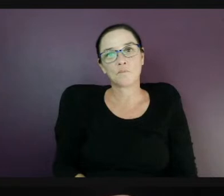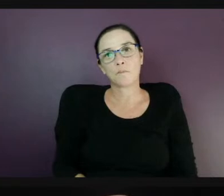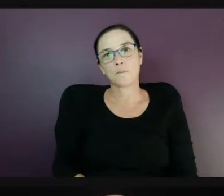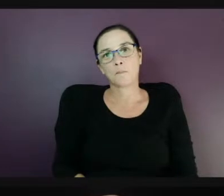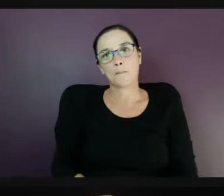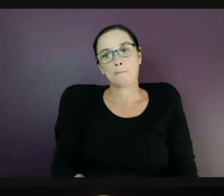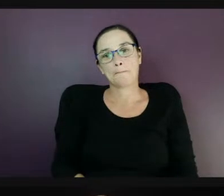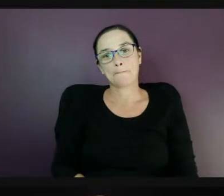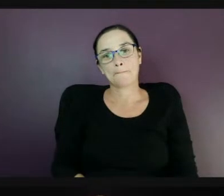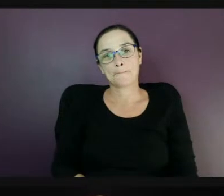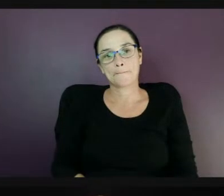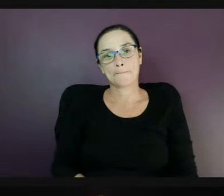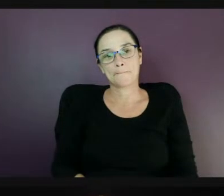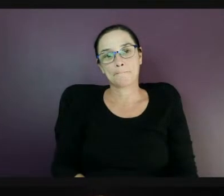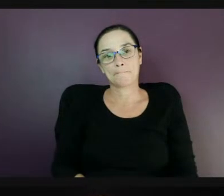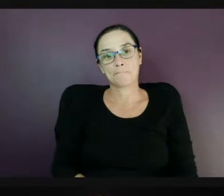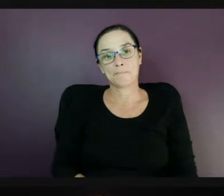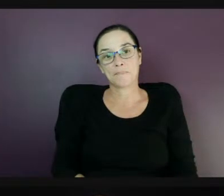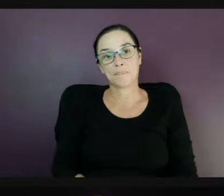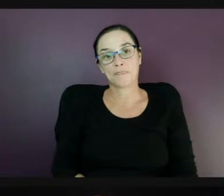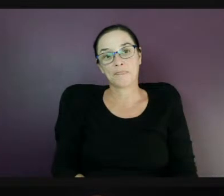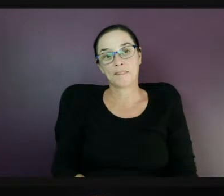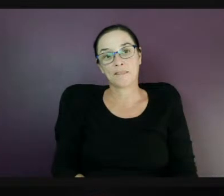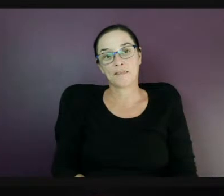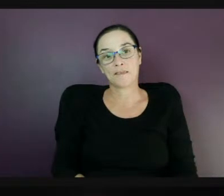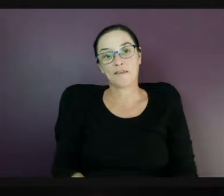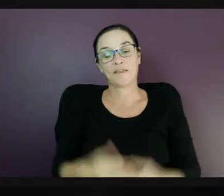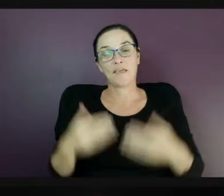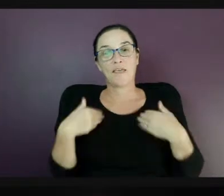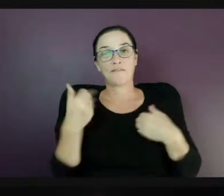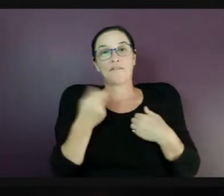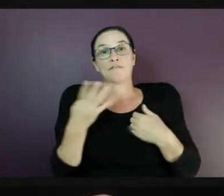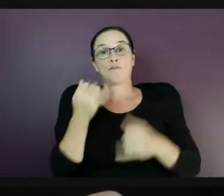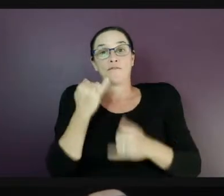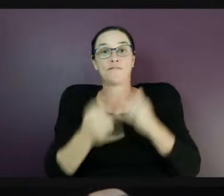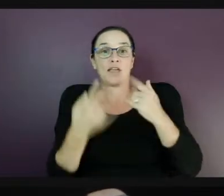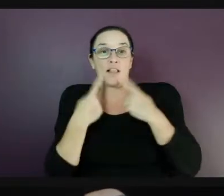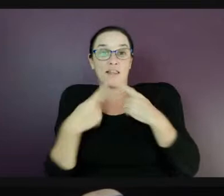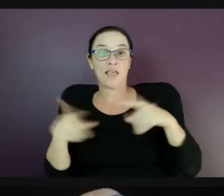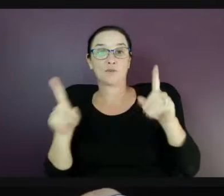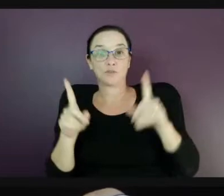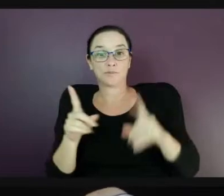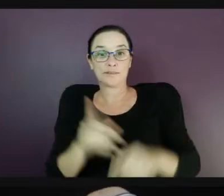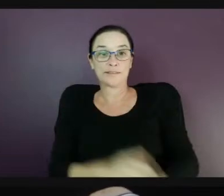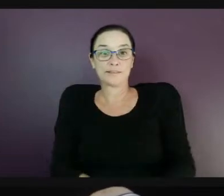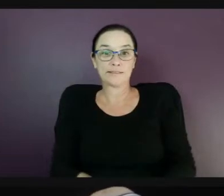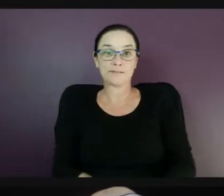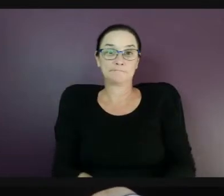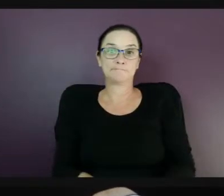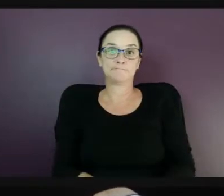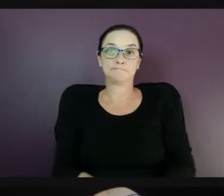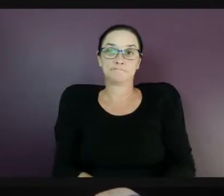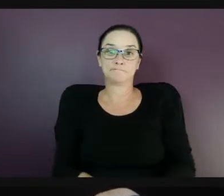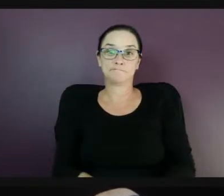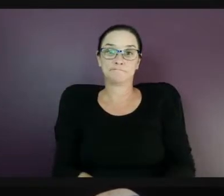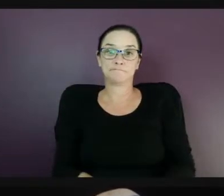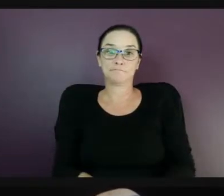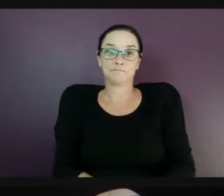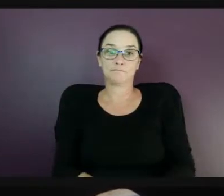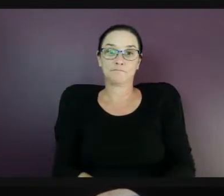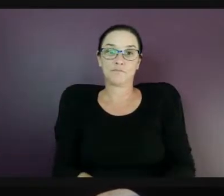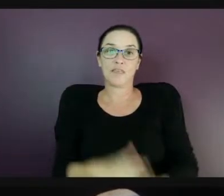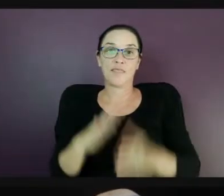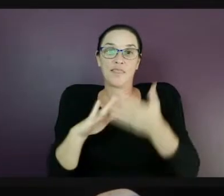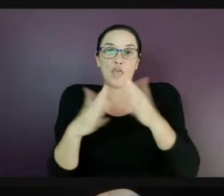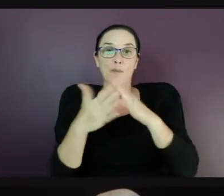week. I do have a couple of final announcements to make here on our Community Watch, Community Corner.